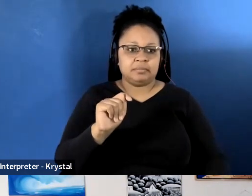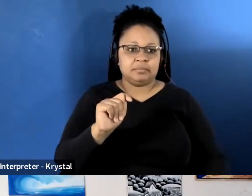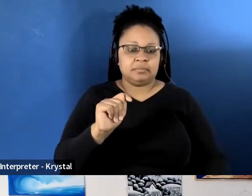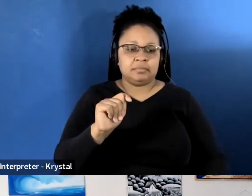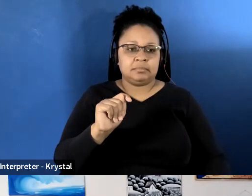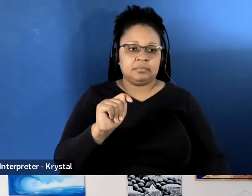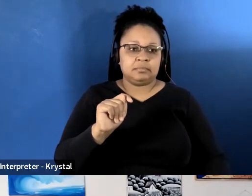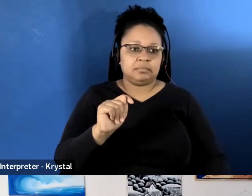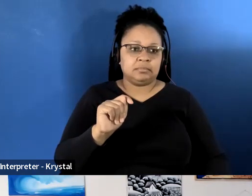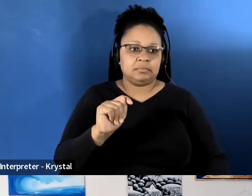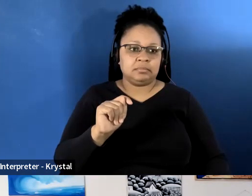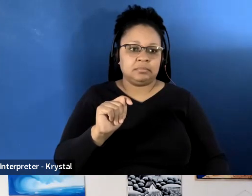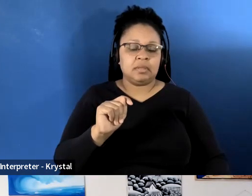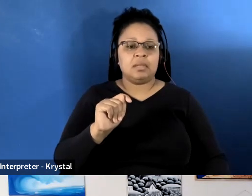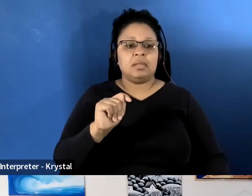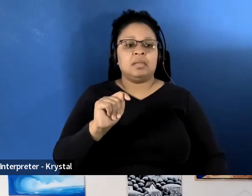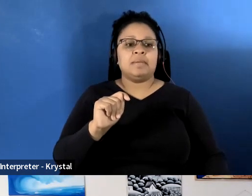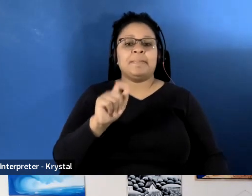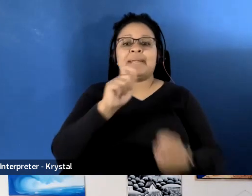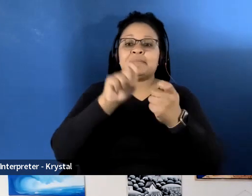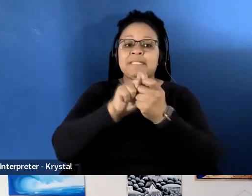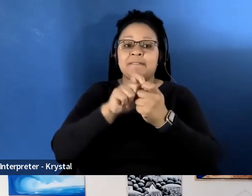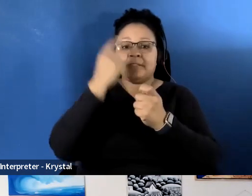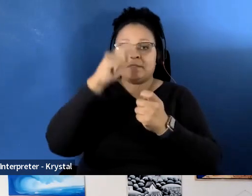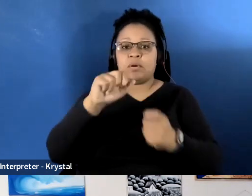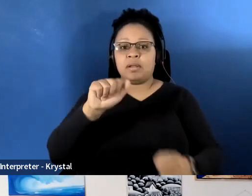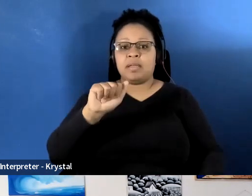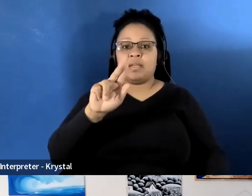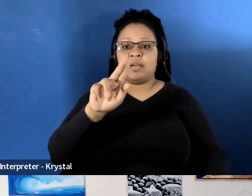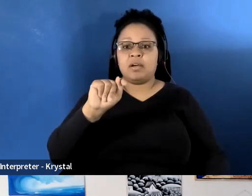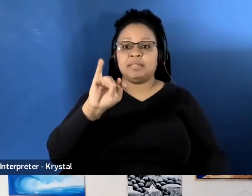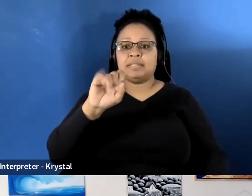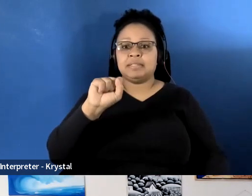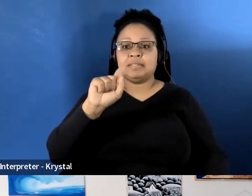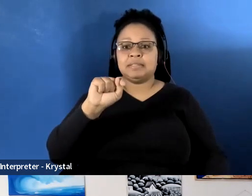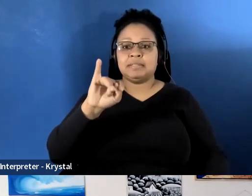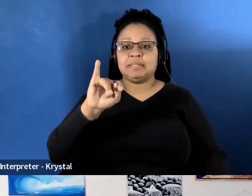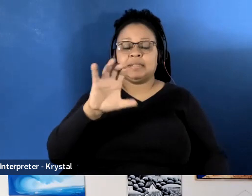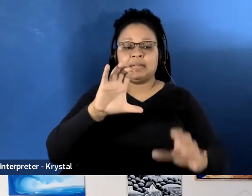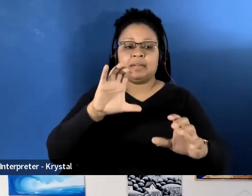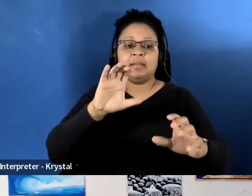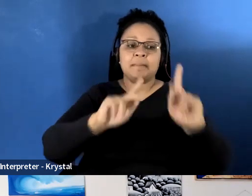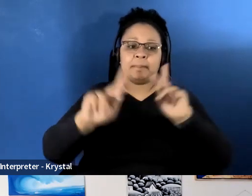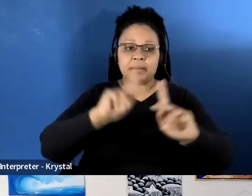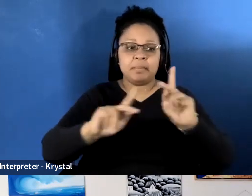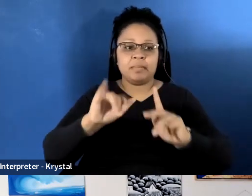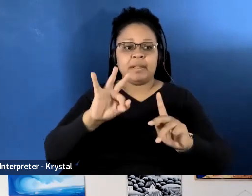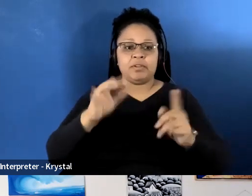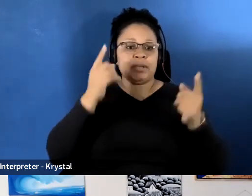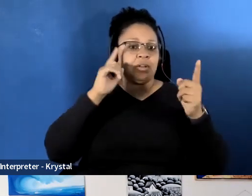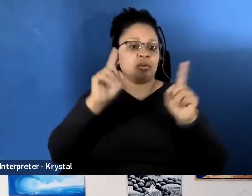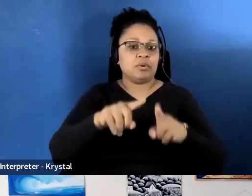Molly, Yeah, go I ahead. run it, and it's specifically for autistic people. But as long as you can agree to be